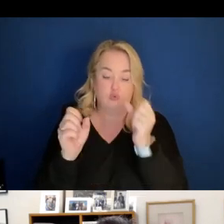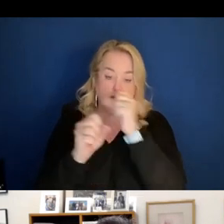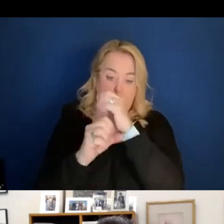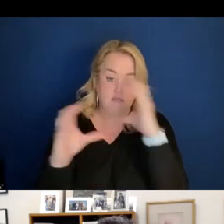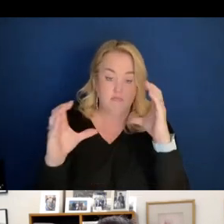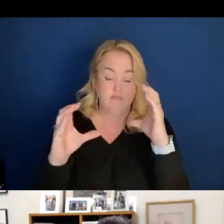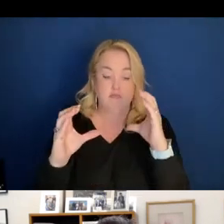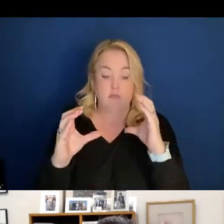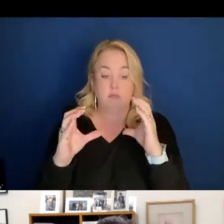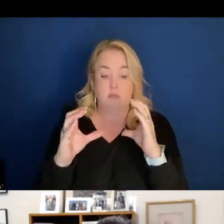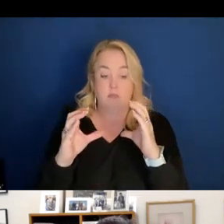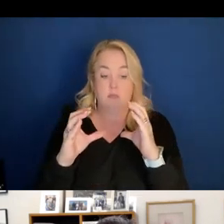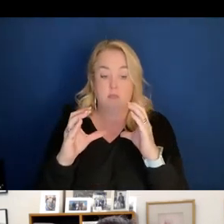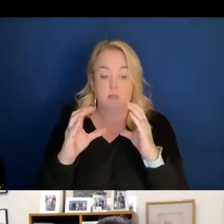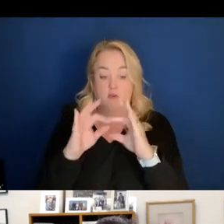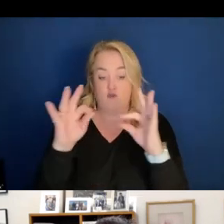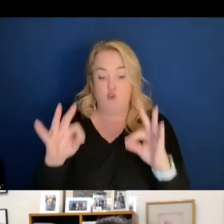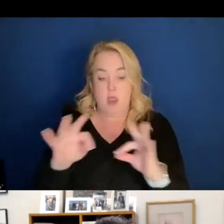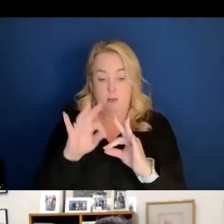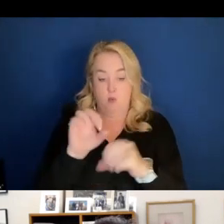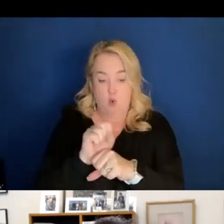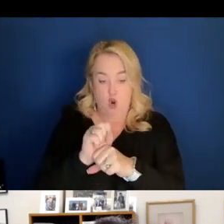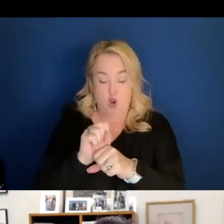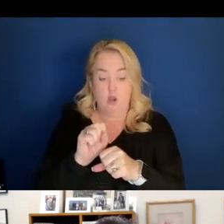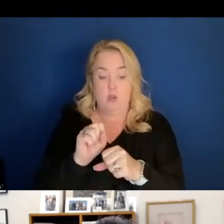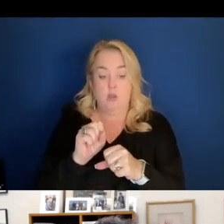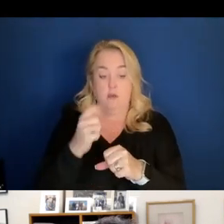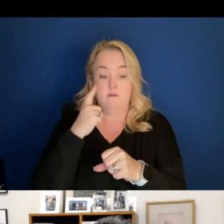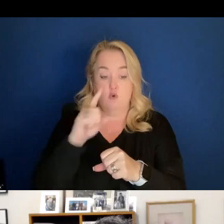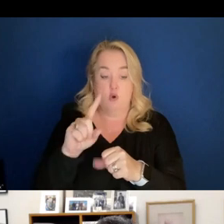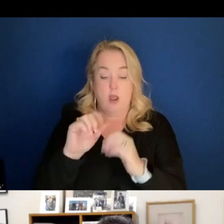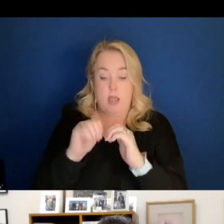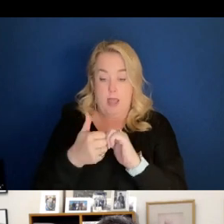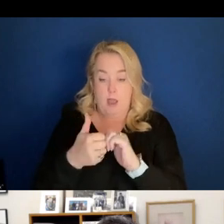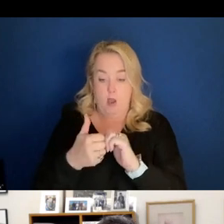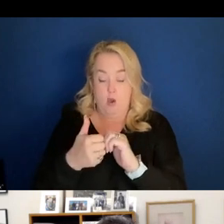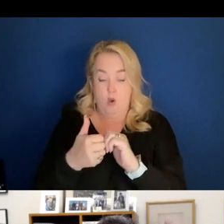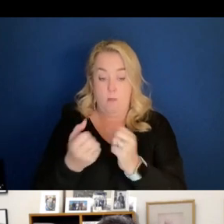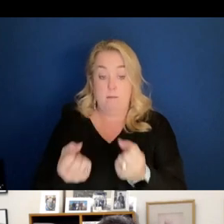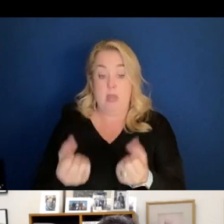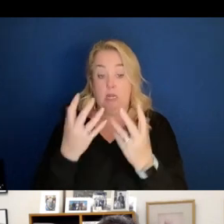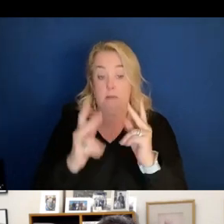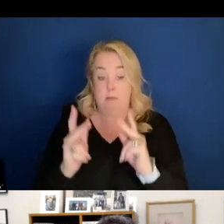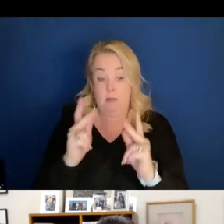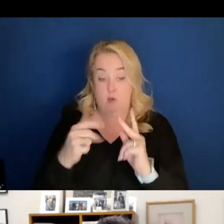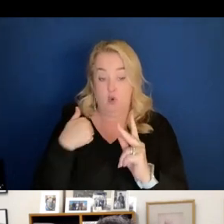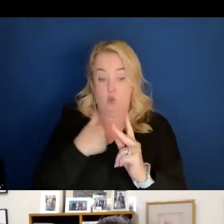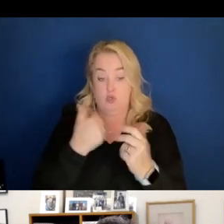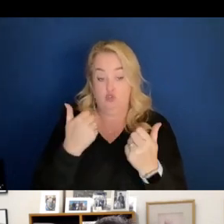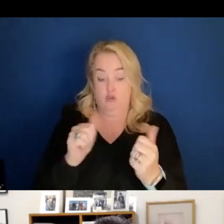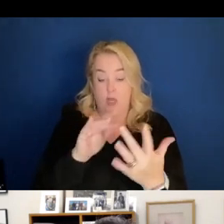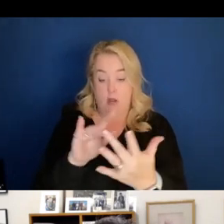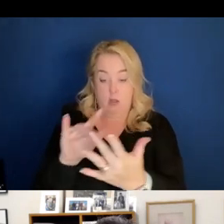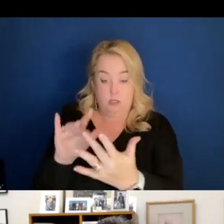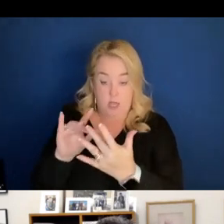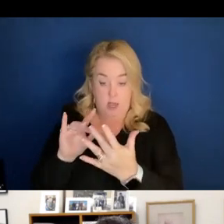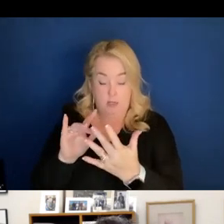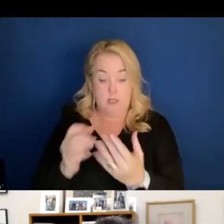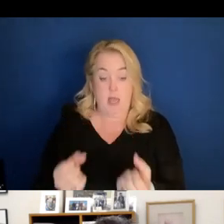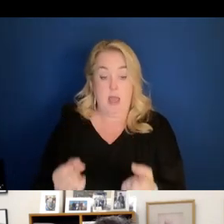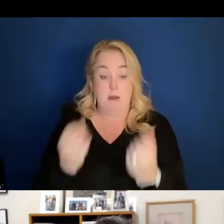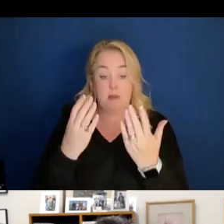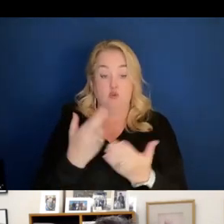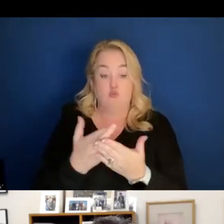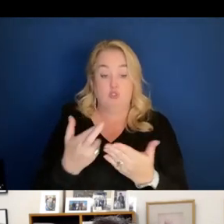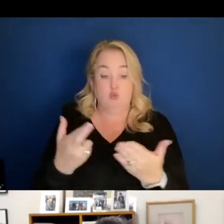framework and way of thinking about the work, about how many people we're trying to get to, how many resources